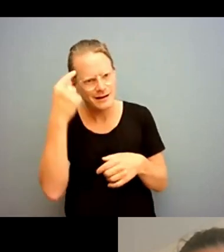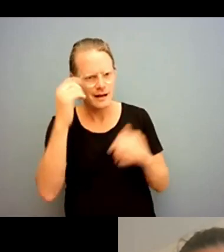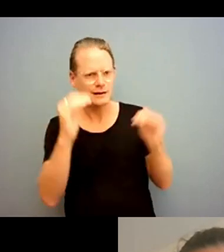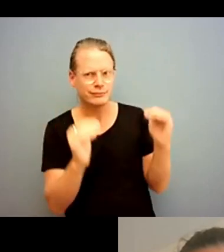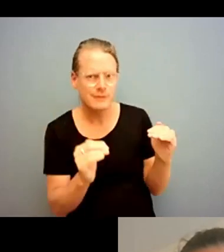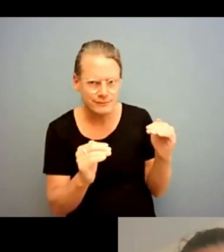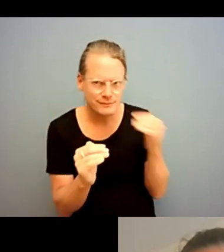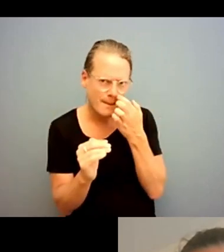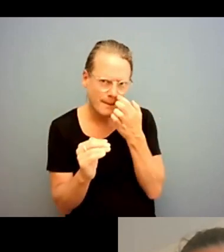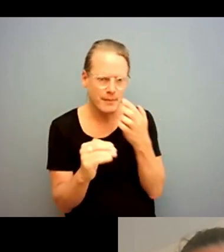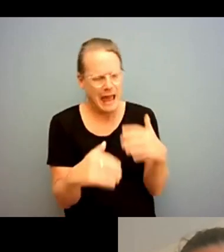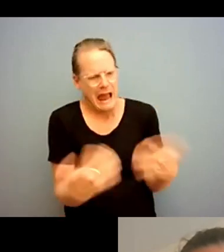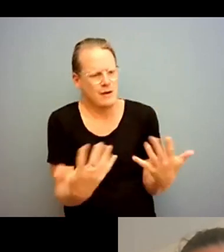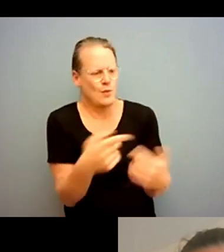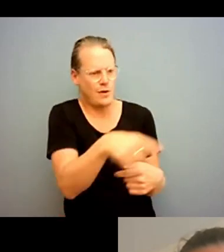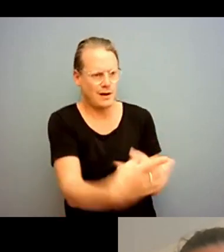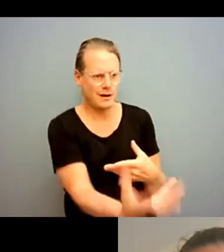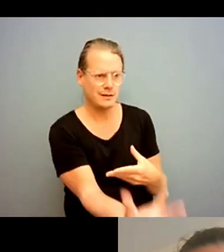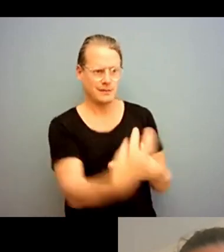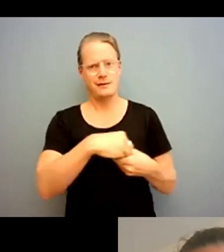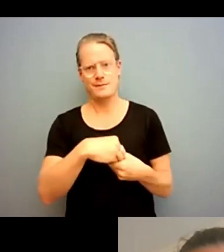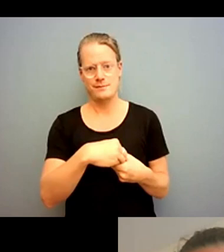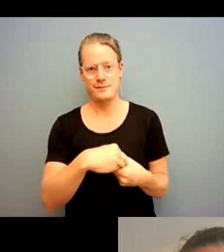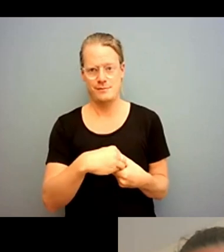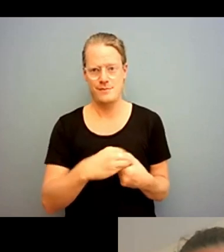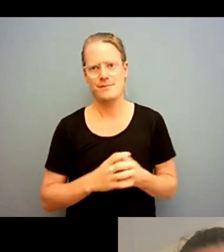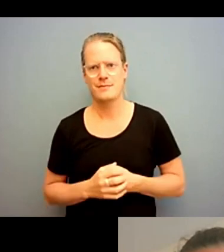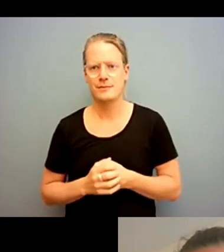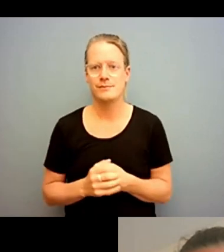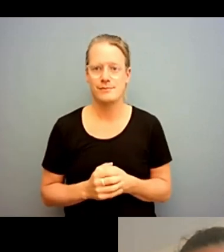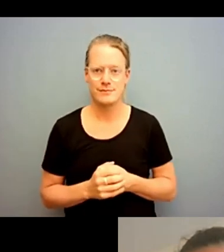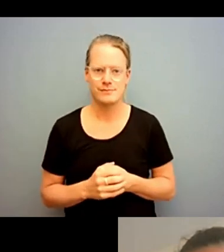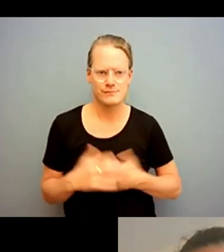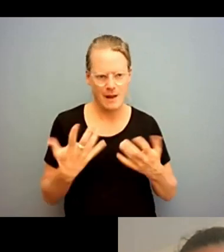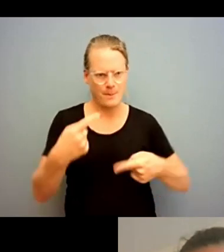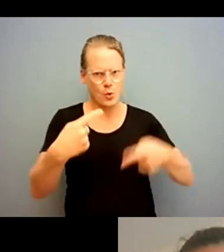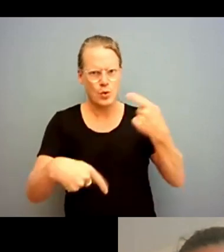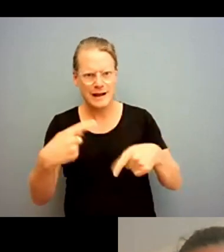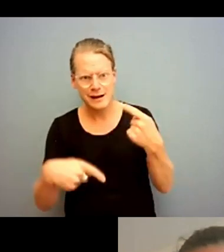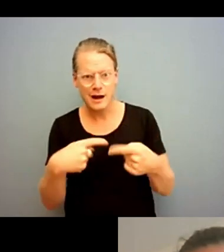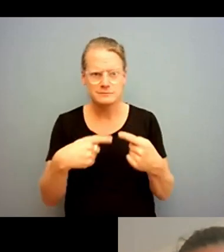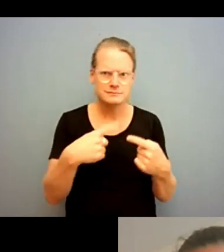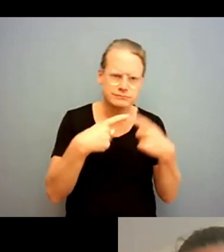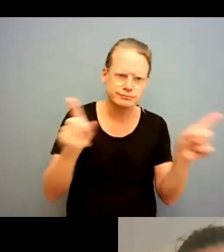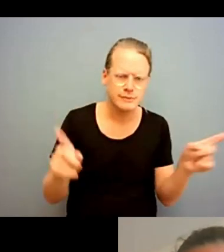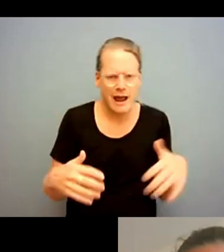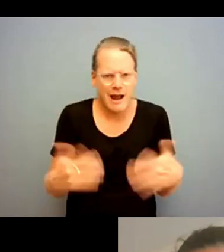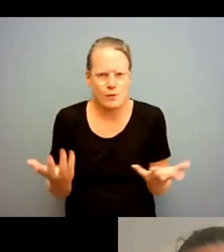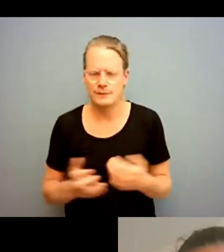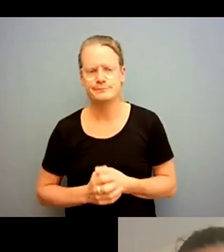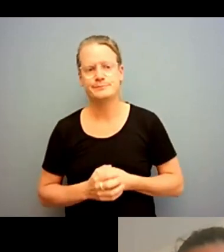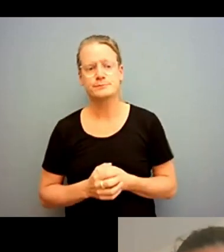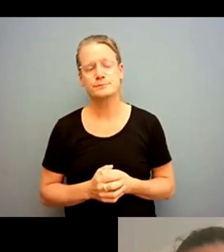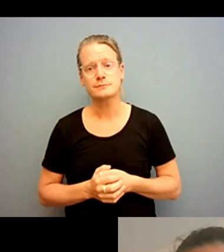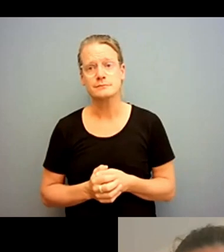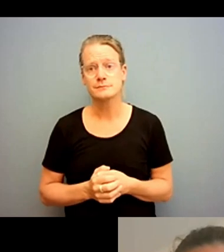processes. So if you could just mention a few examples. Yeah, we're going to be talking a lot more to the